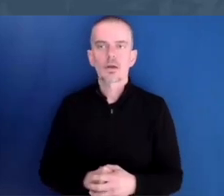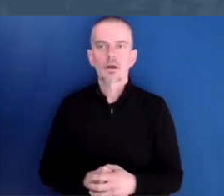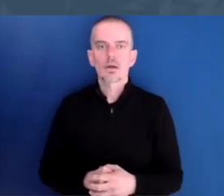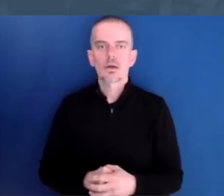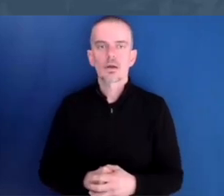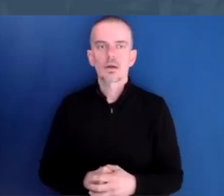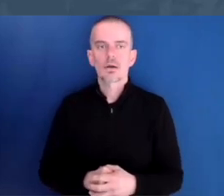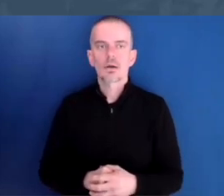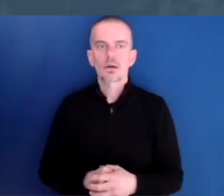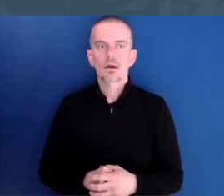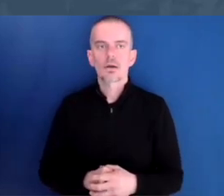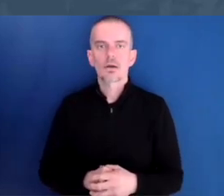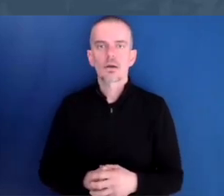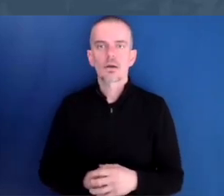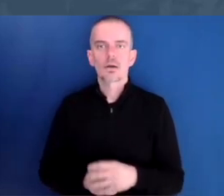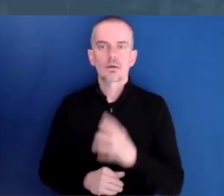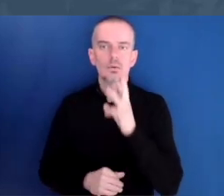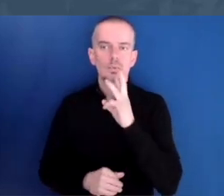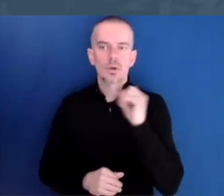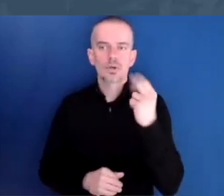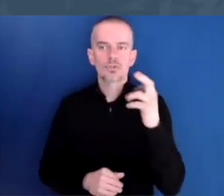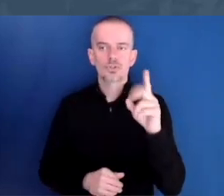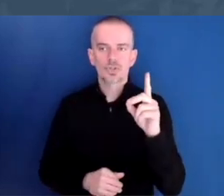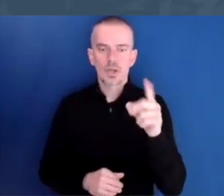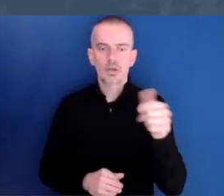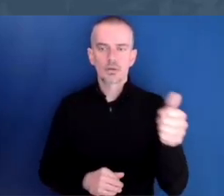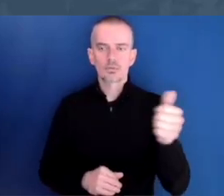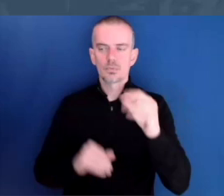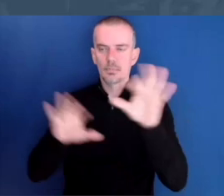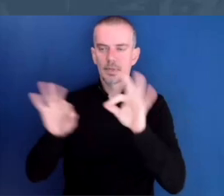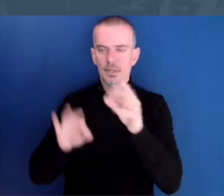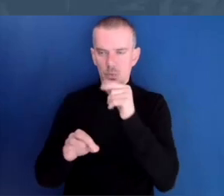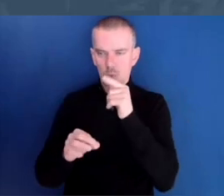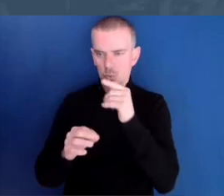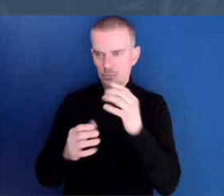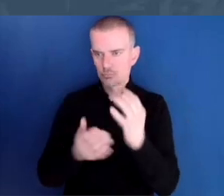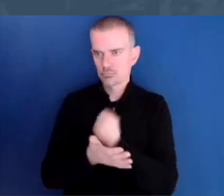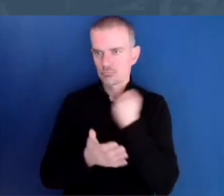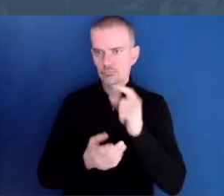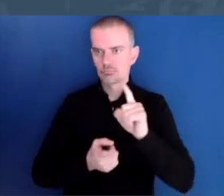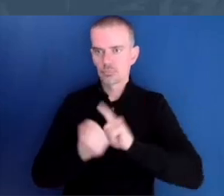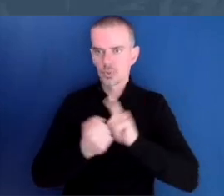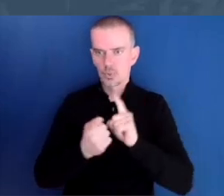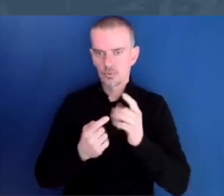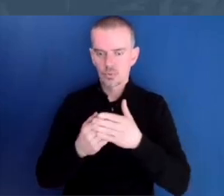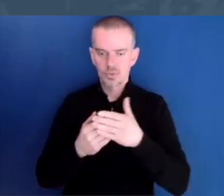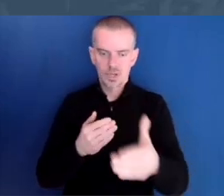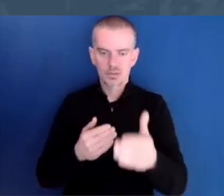Watershed will be selecting the groups chosen for the one-on-ones within the next couple of